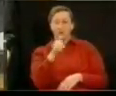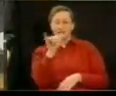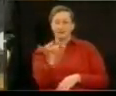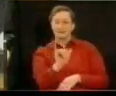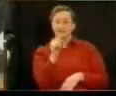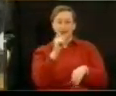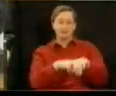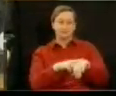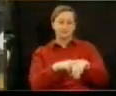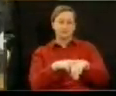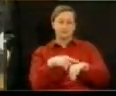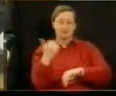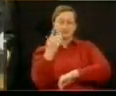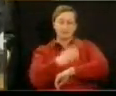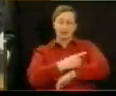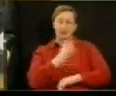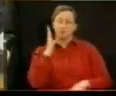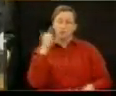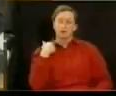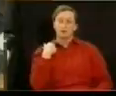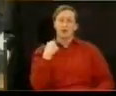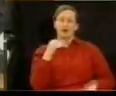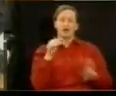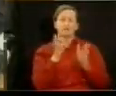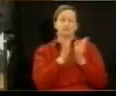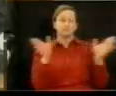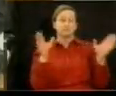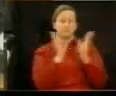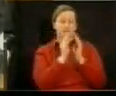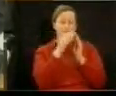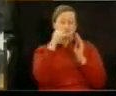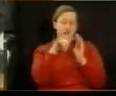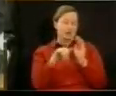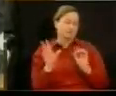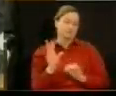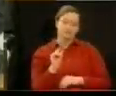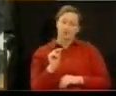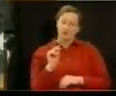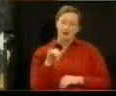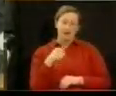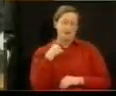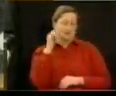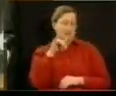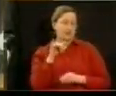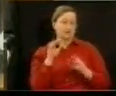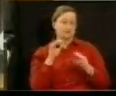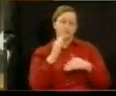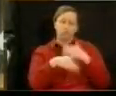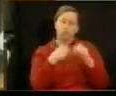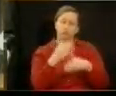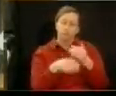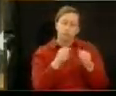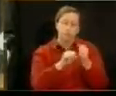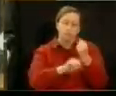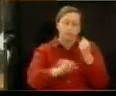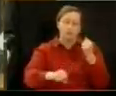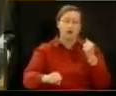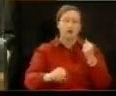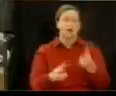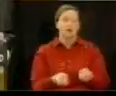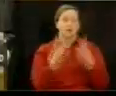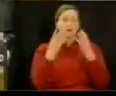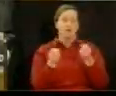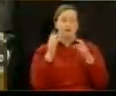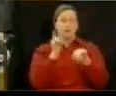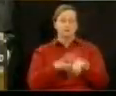of the. Were you going to hold public meetings for that? Not for that. No, I think that is a cumbersome process. It may require too much time, and